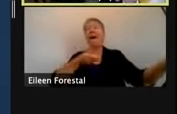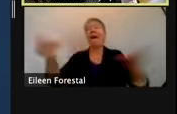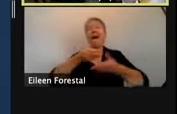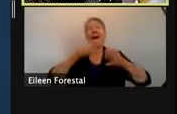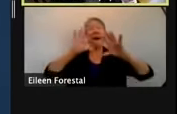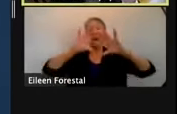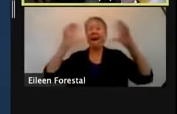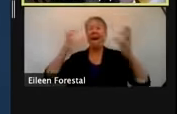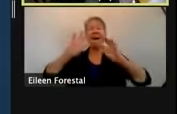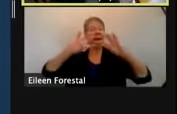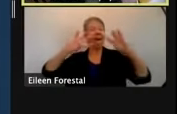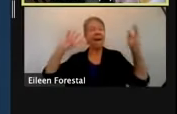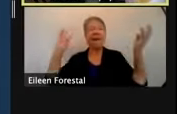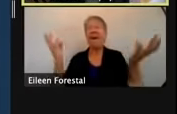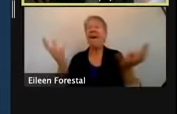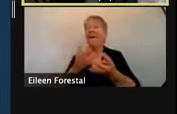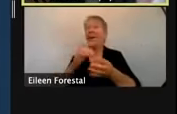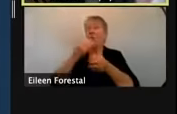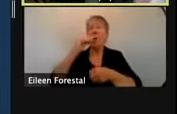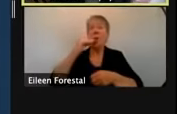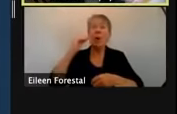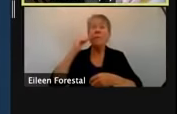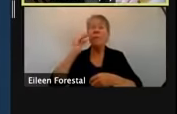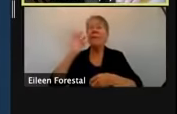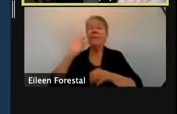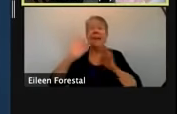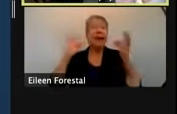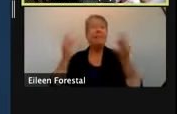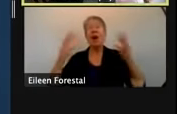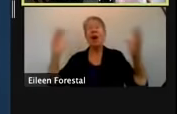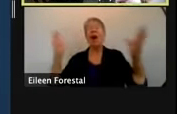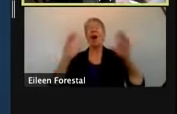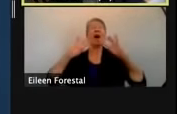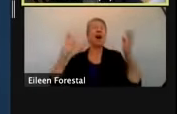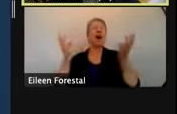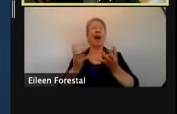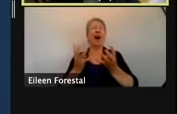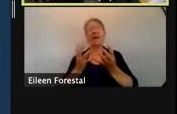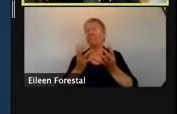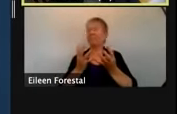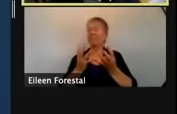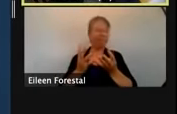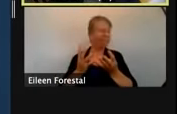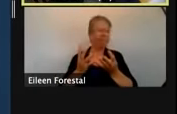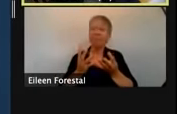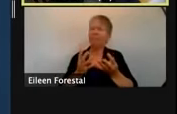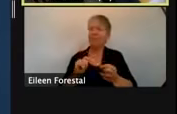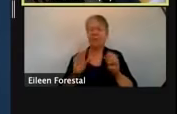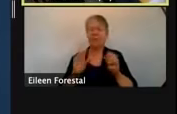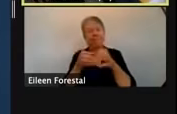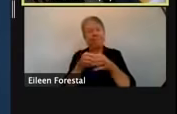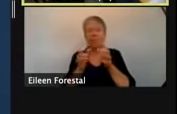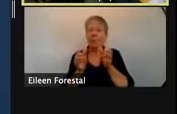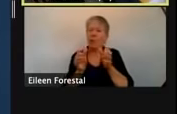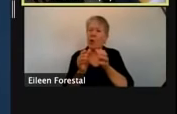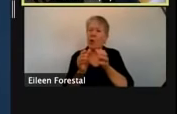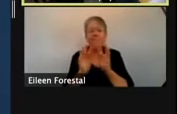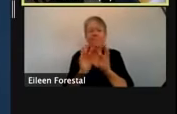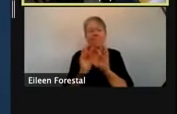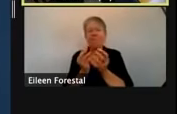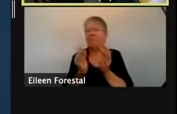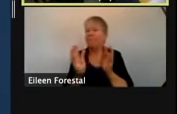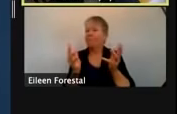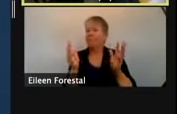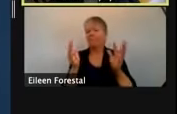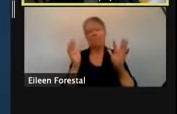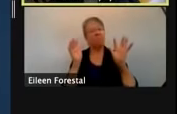a smaller table so we can hope to be able to gather around a bigger one next year. Now, turning back